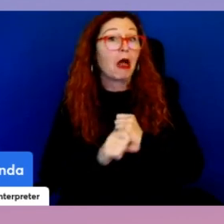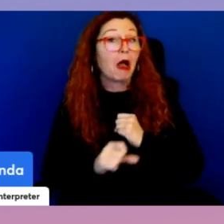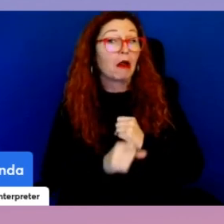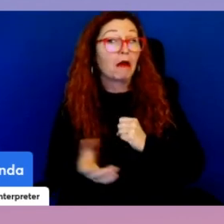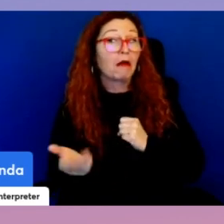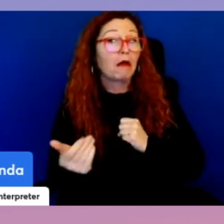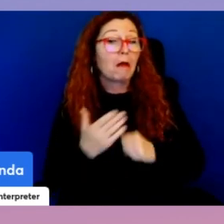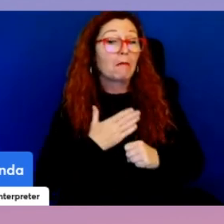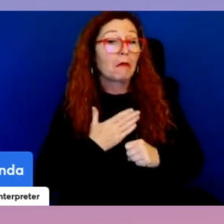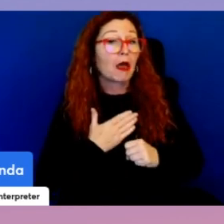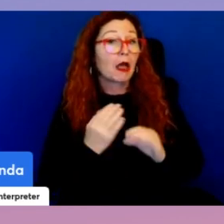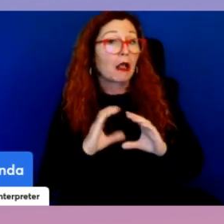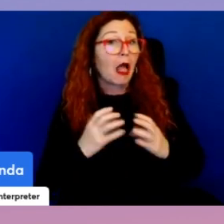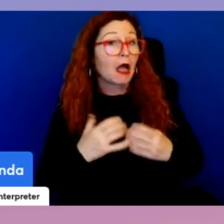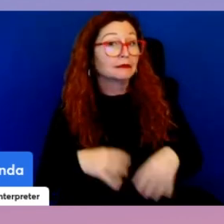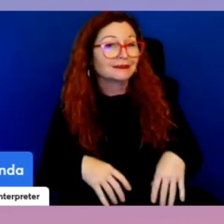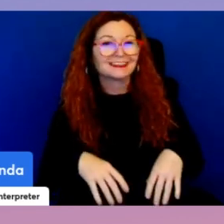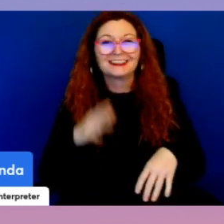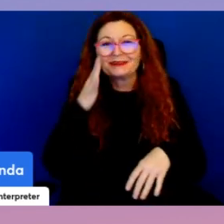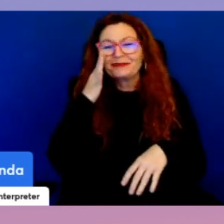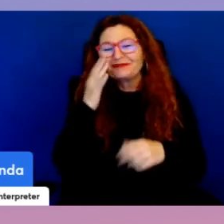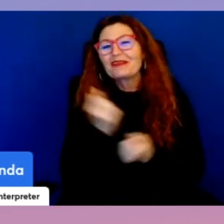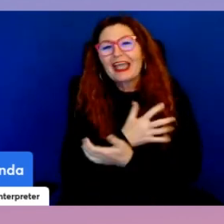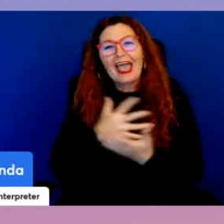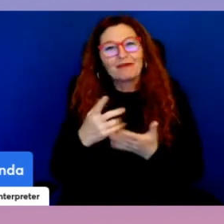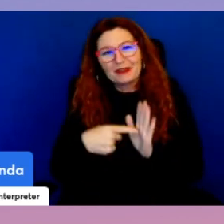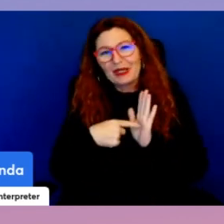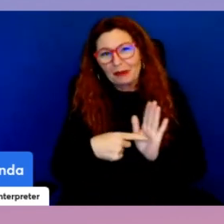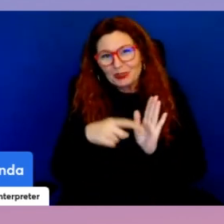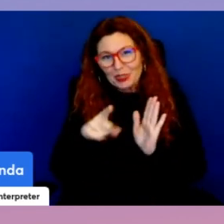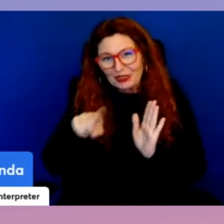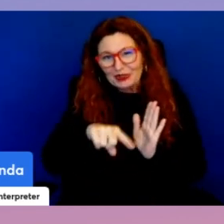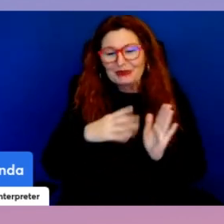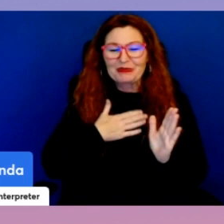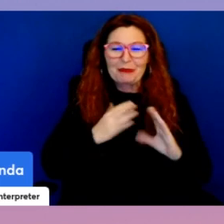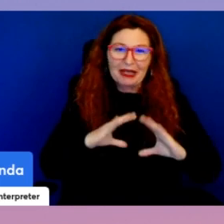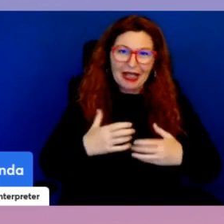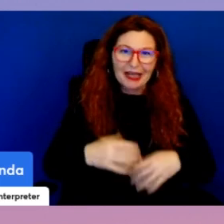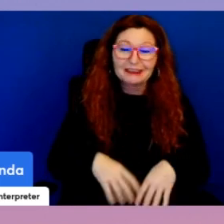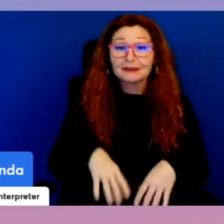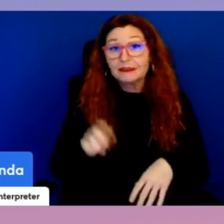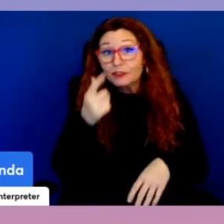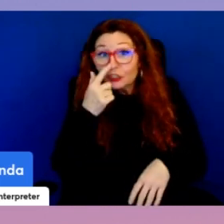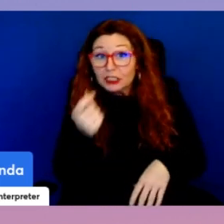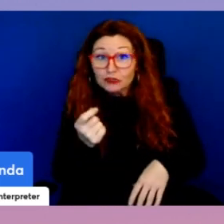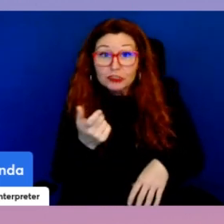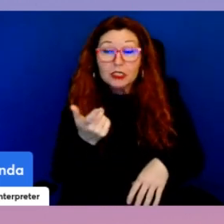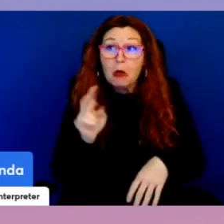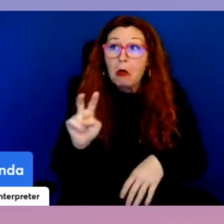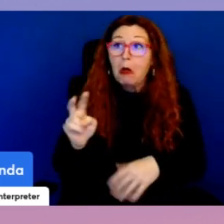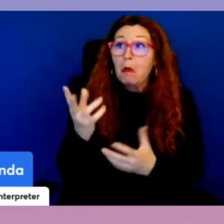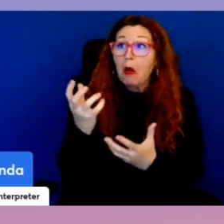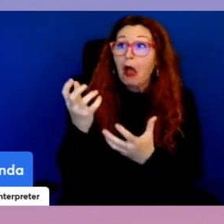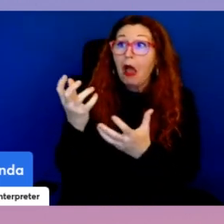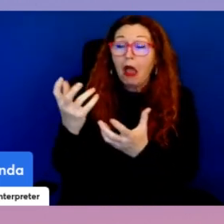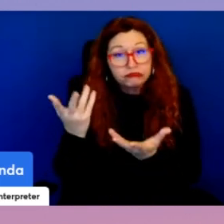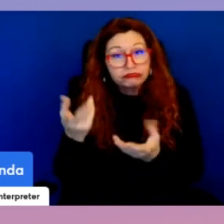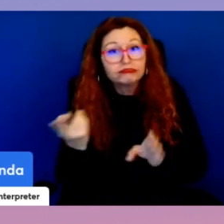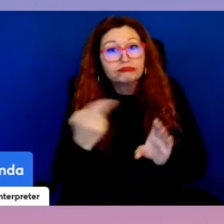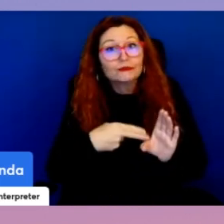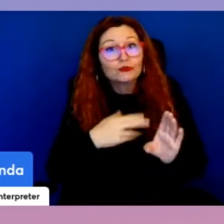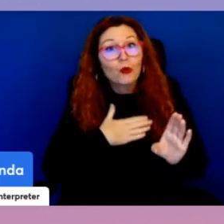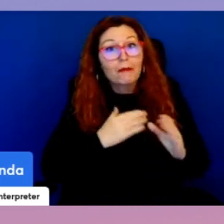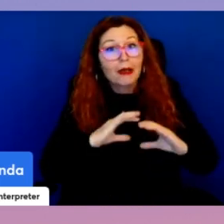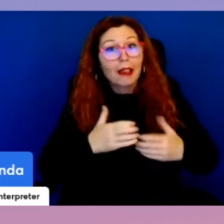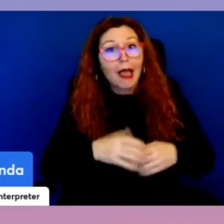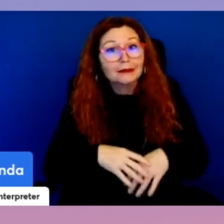showing you today is from this course, Vault for Applications in Kubernetes. If you're interested in that, of course, you can check that out on